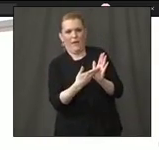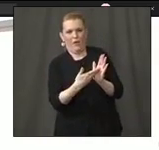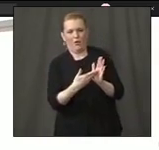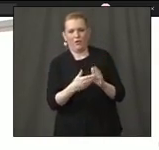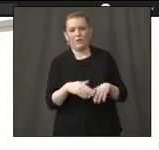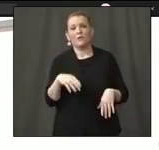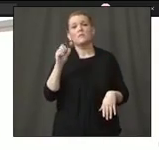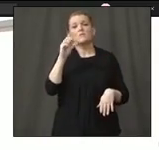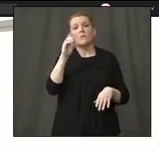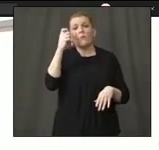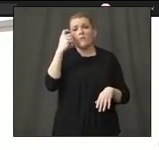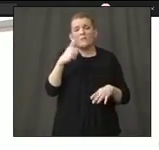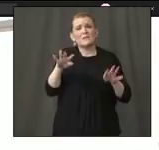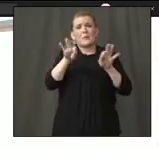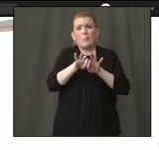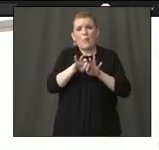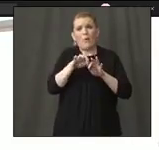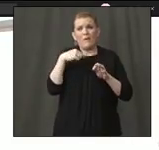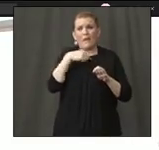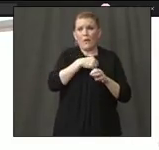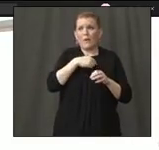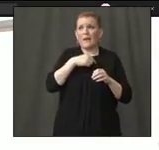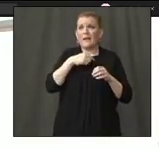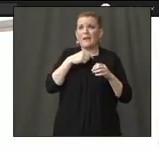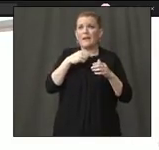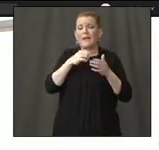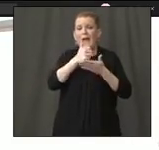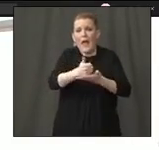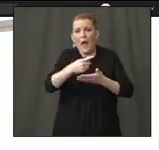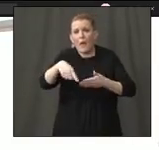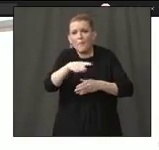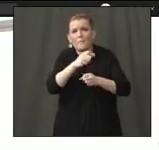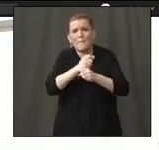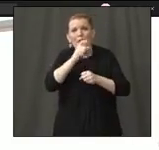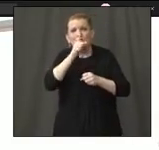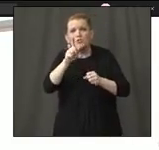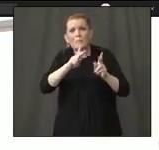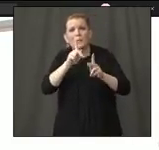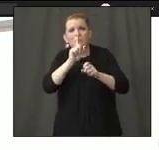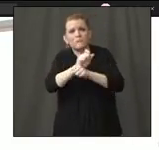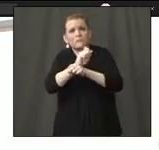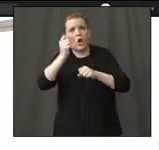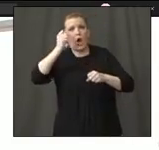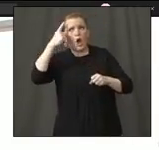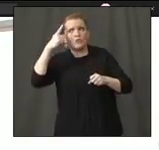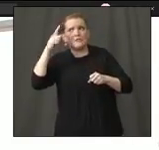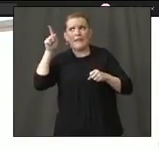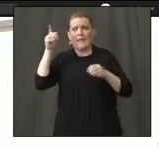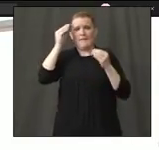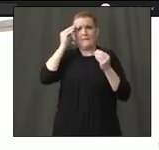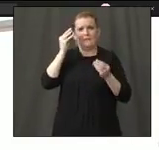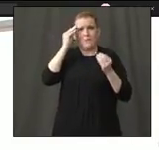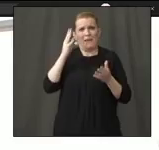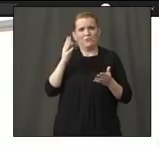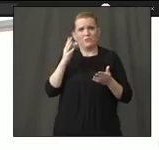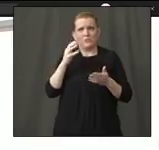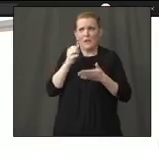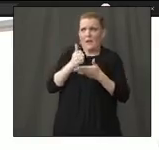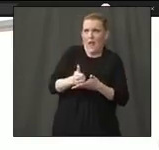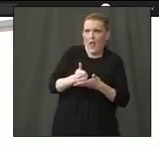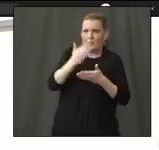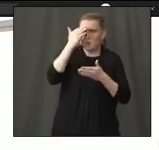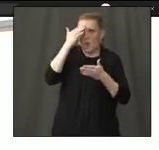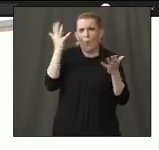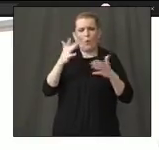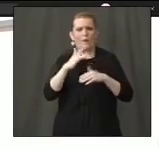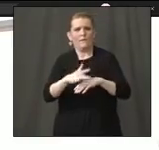understand and kind of share this information relative to alternative financial lenders that are online.